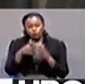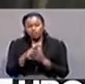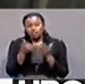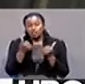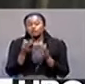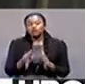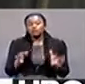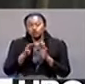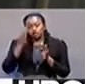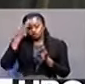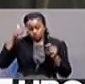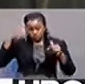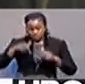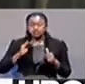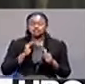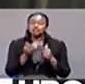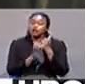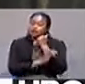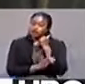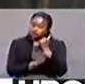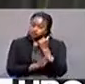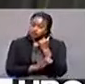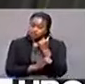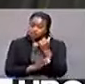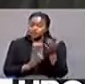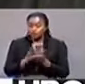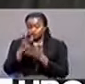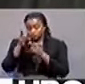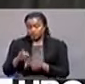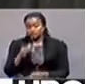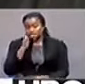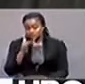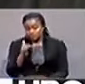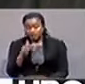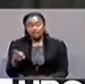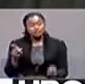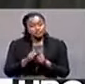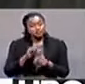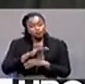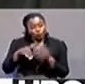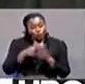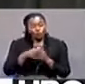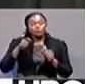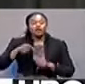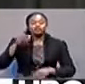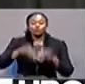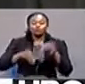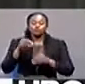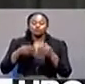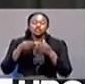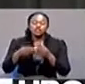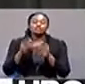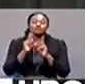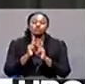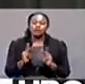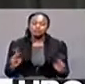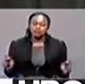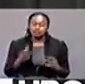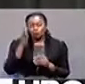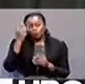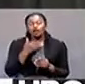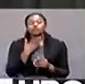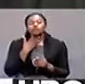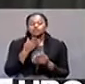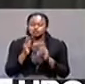to know that this is our country, Right Honorable Speaker, and therefore we must all contribute to the peace that we so need to